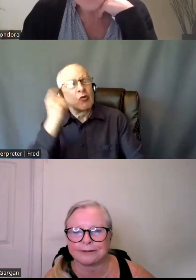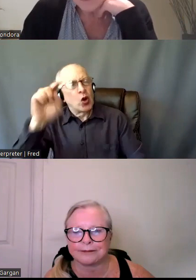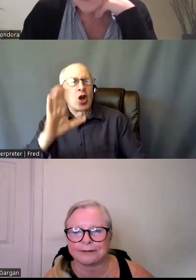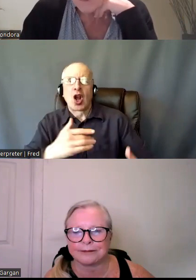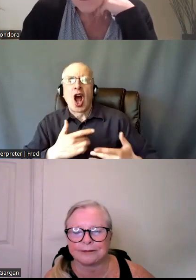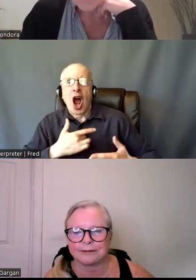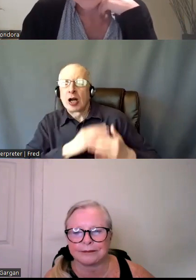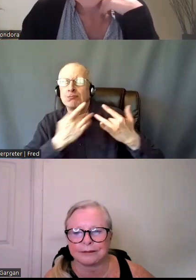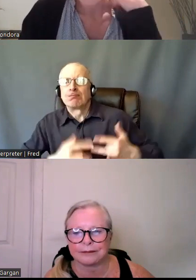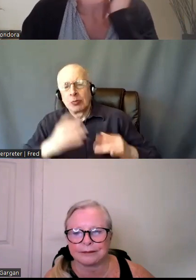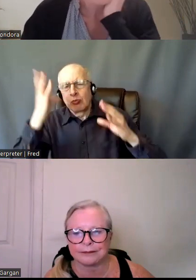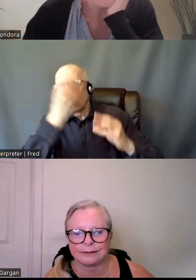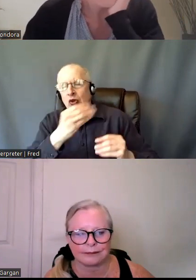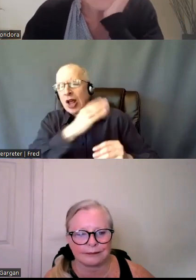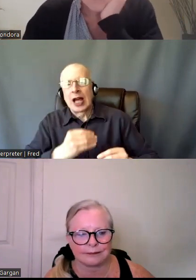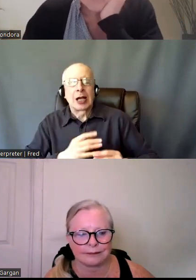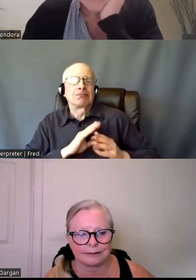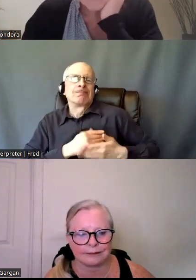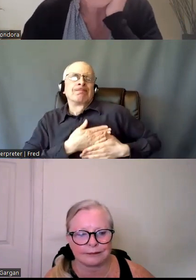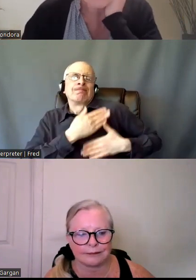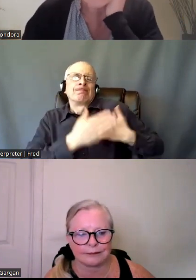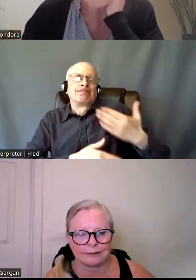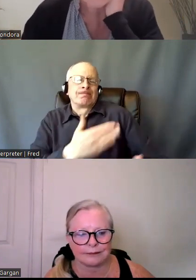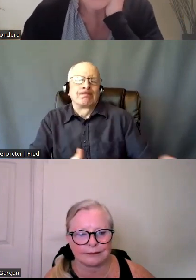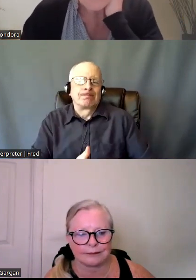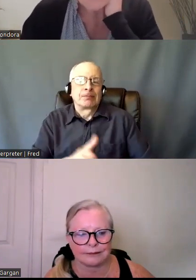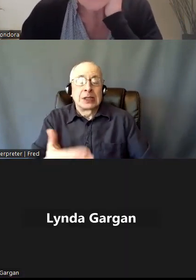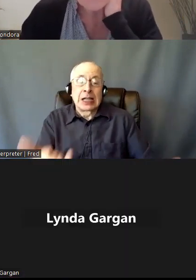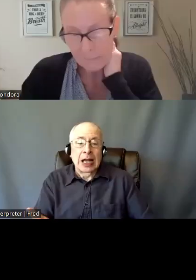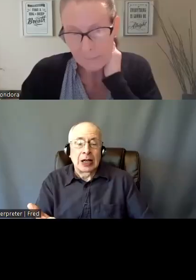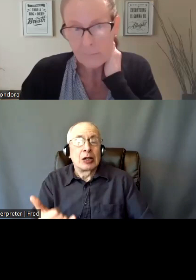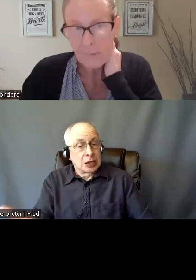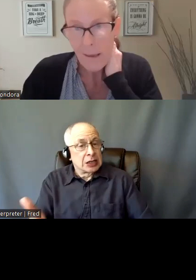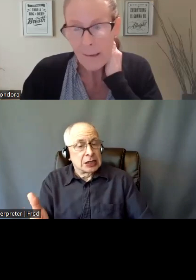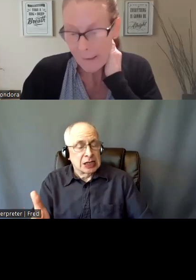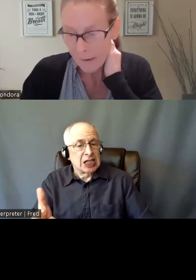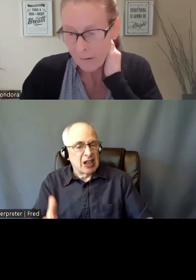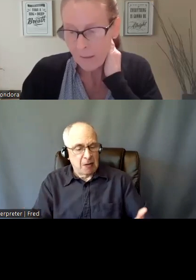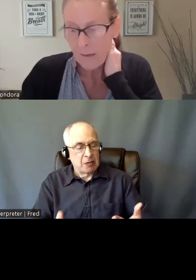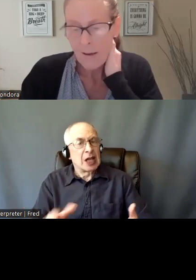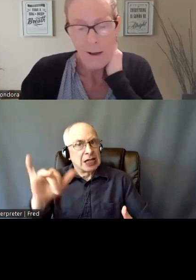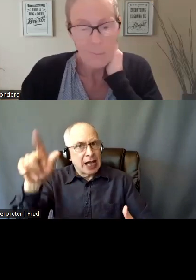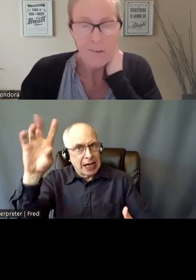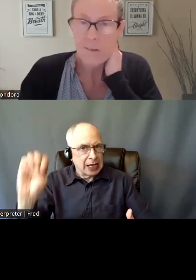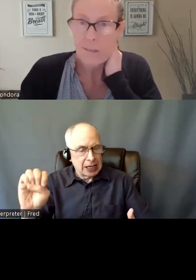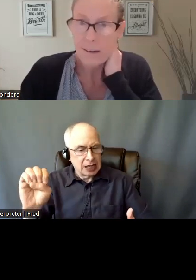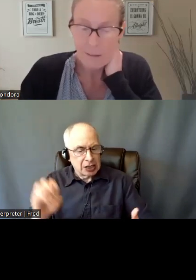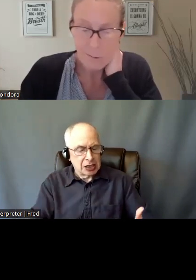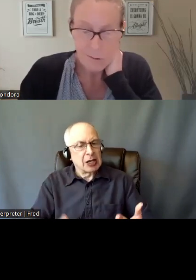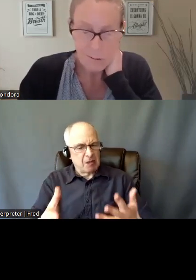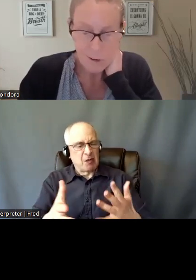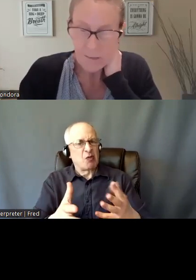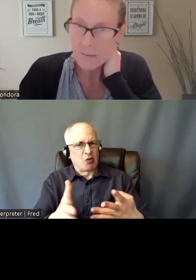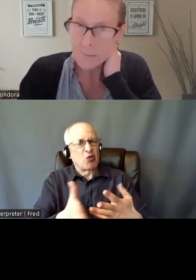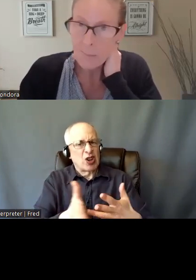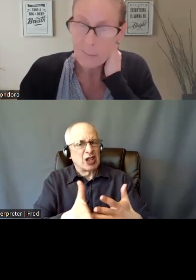compassion for others. Riley is currently finishing up her freshman year at Yale, where she's studying